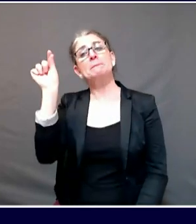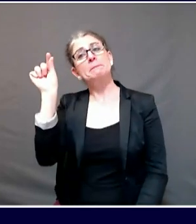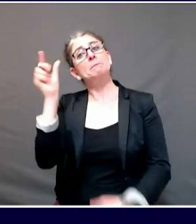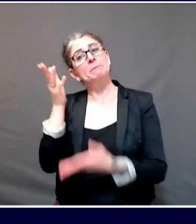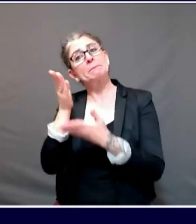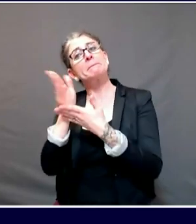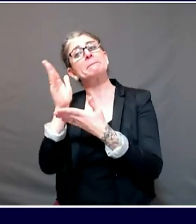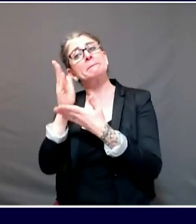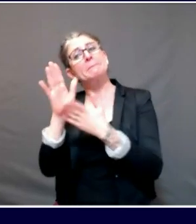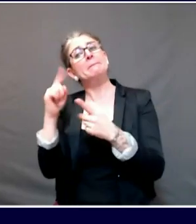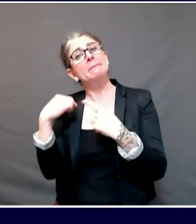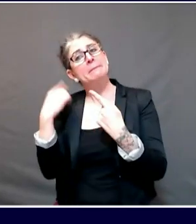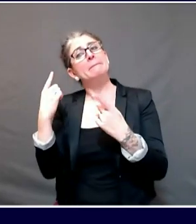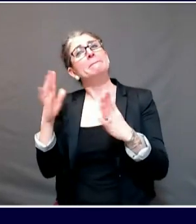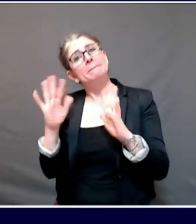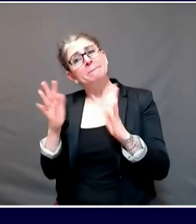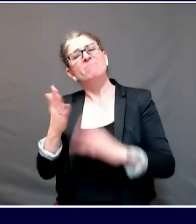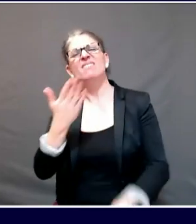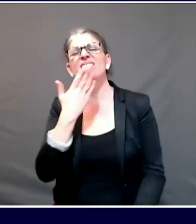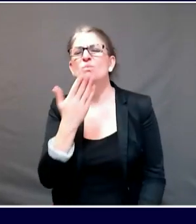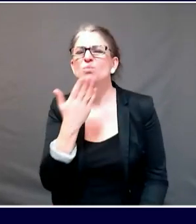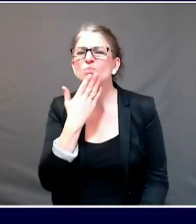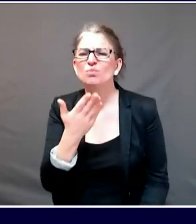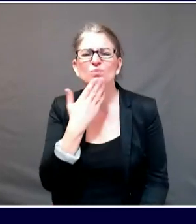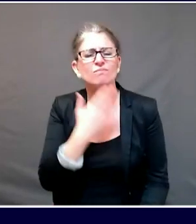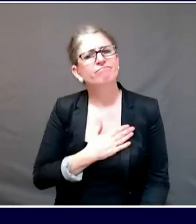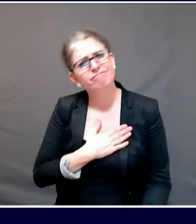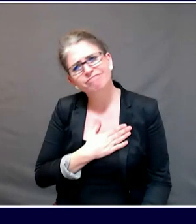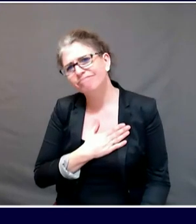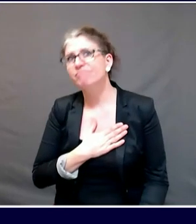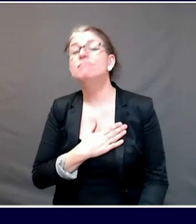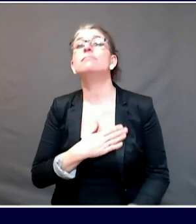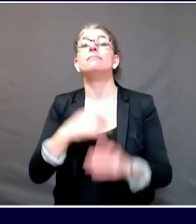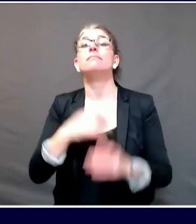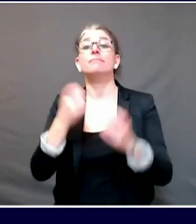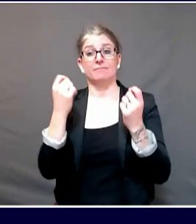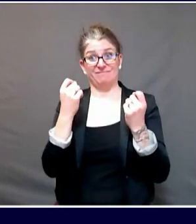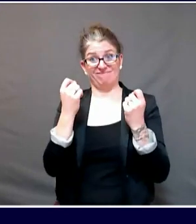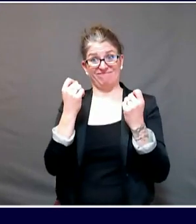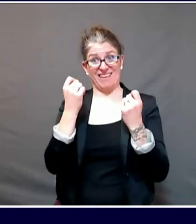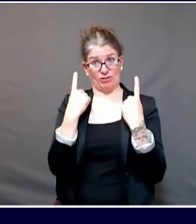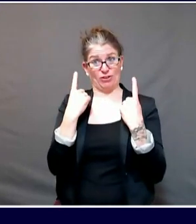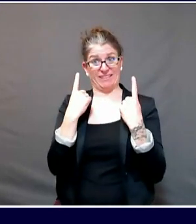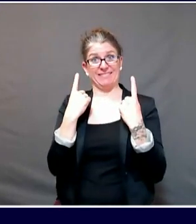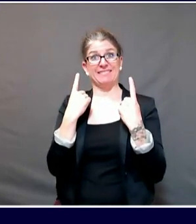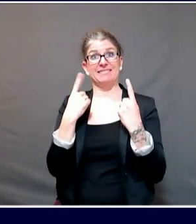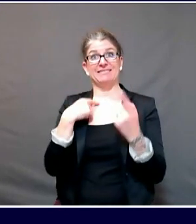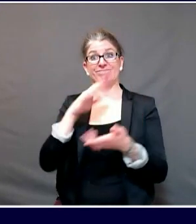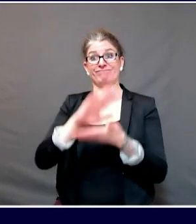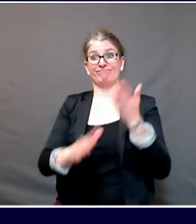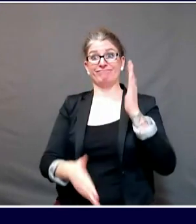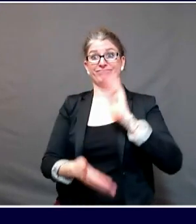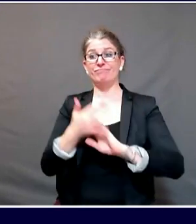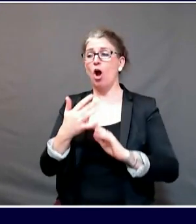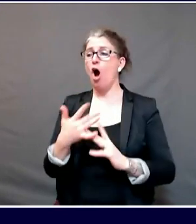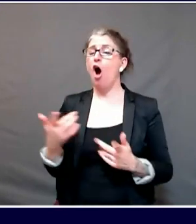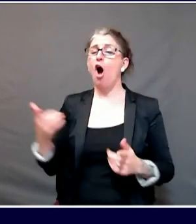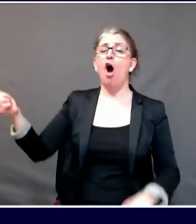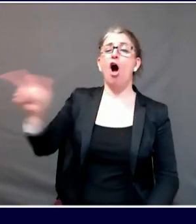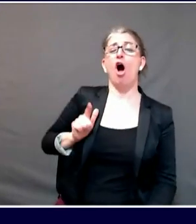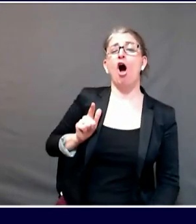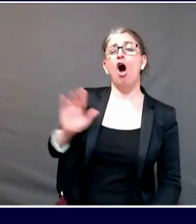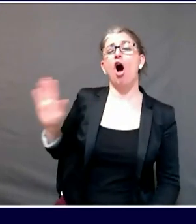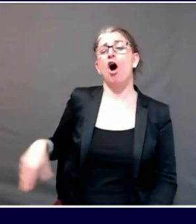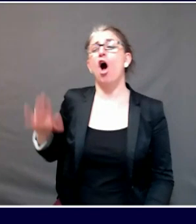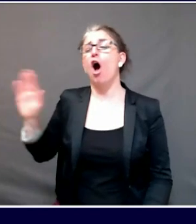could happen here. We could experience the same devastating outbreaks that, say, the Great Plains states,